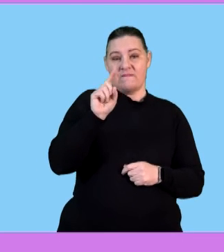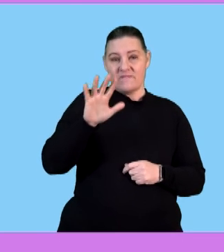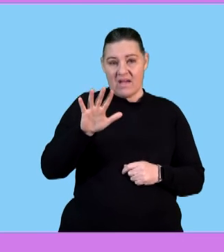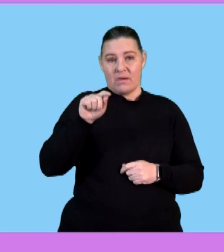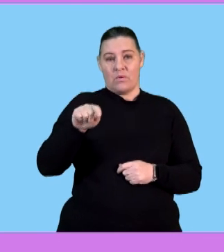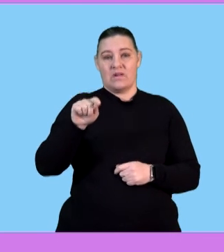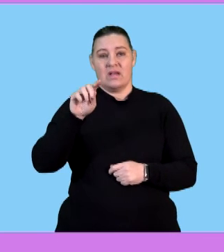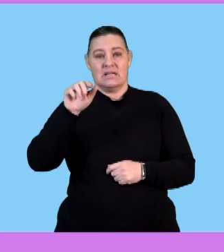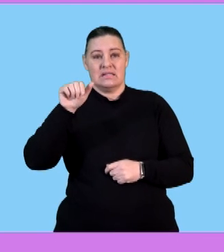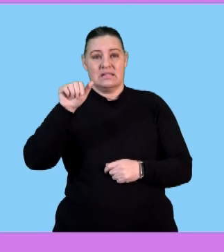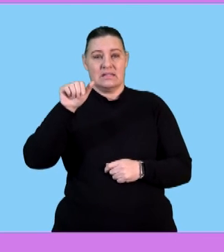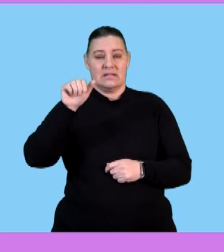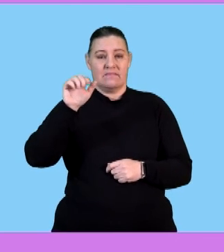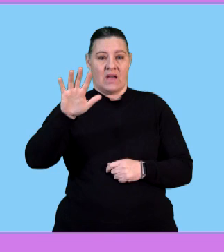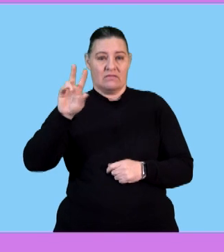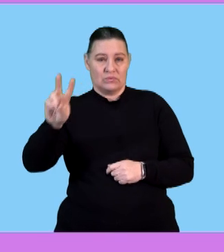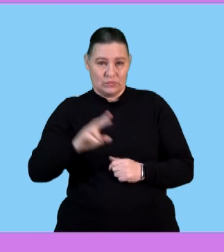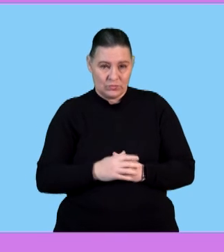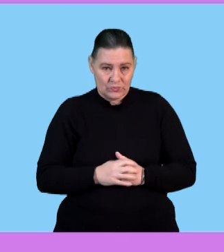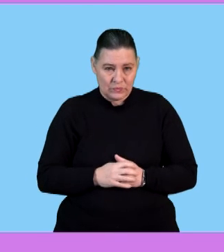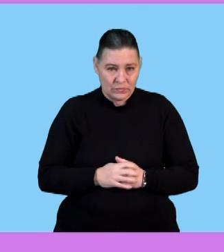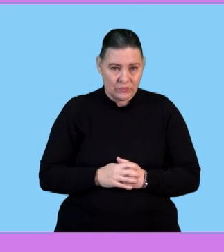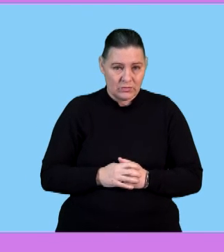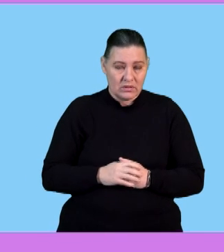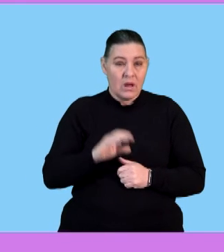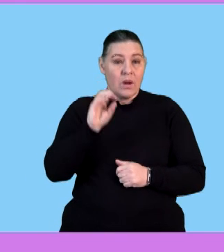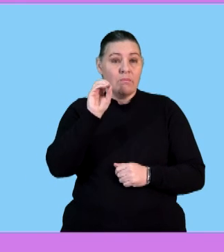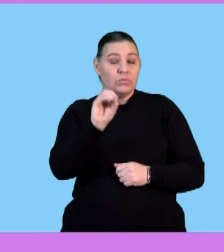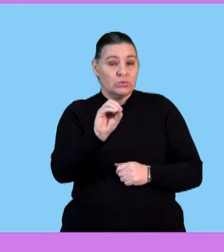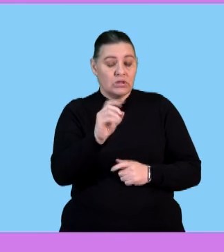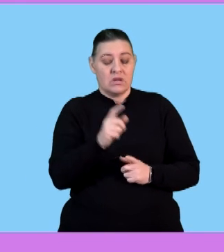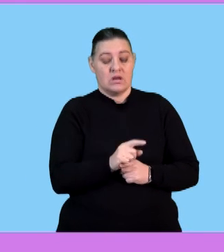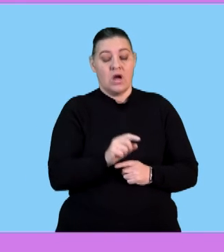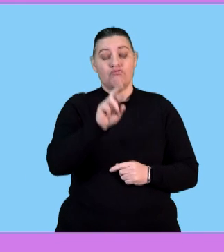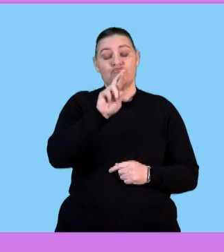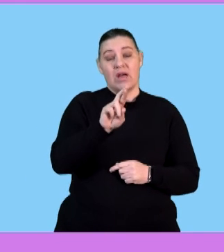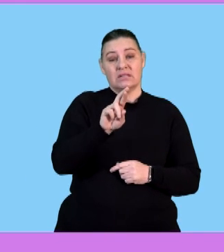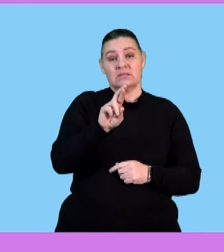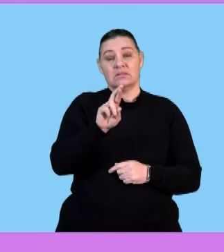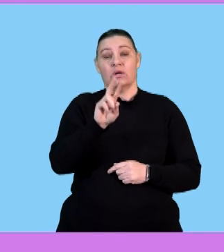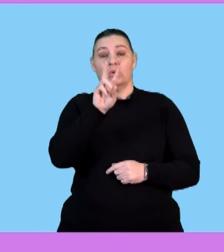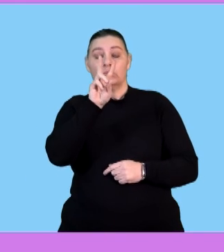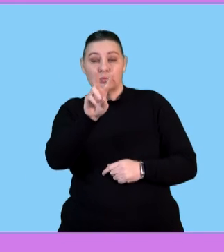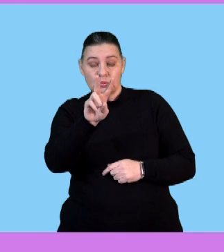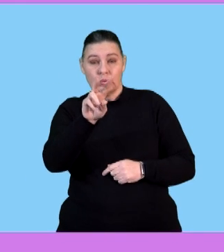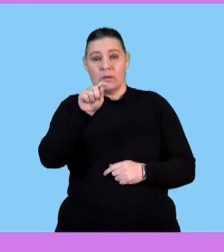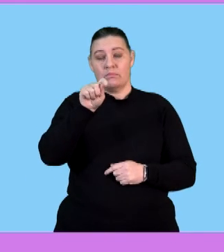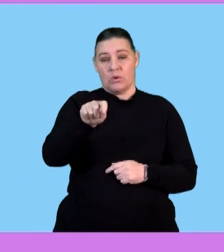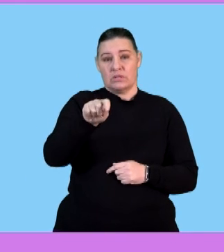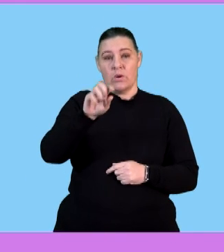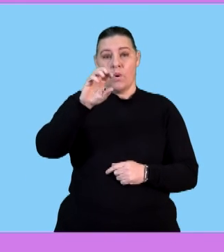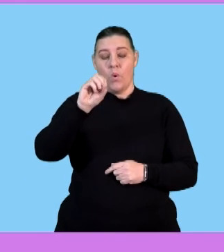We punch that into our calculators, and we get 2 Rand and 2 cents.